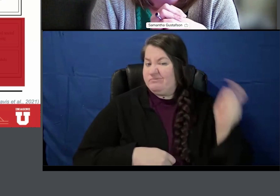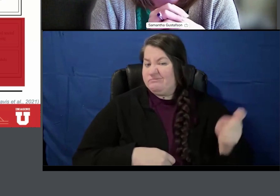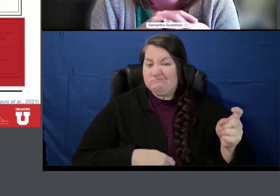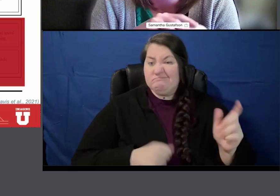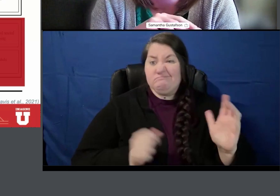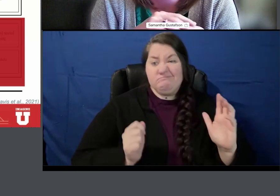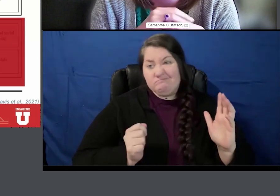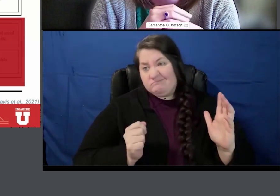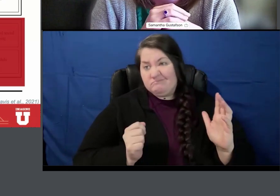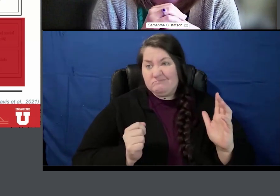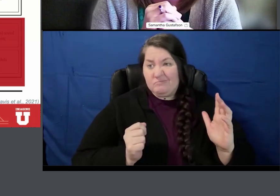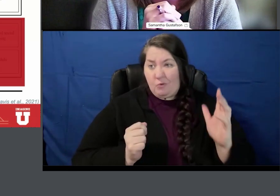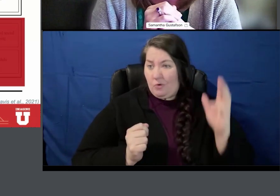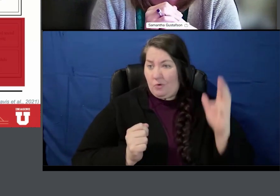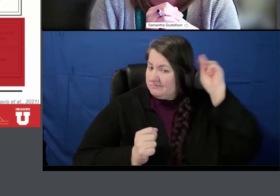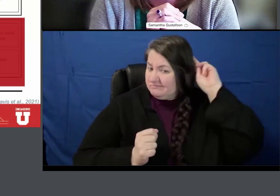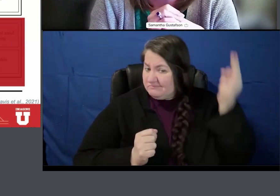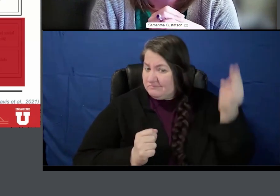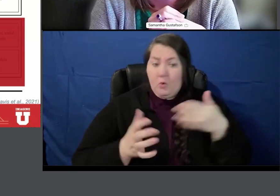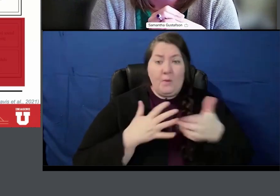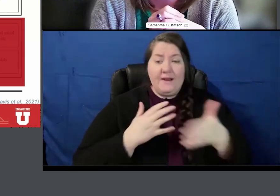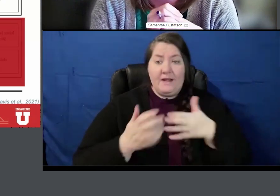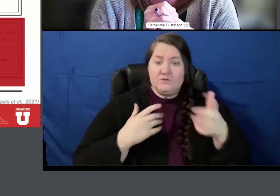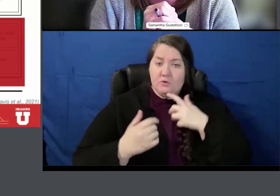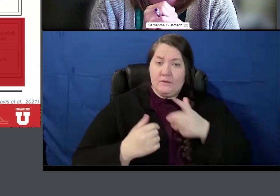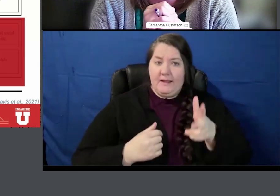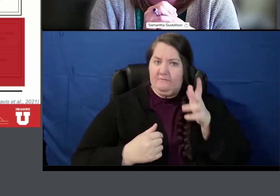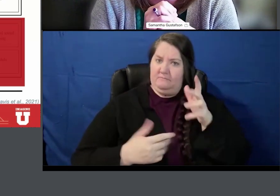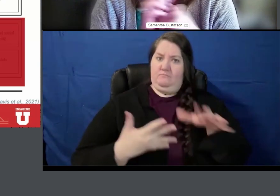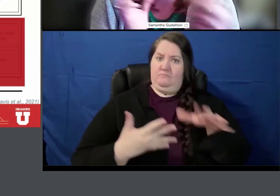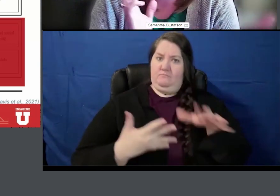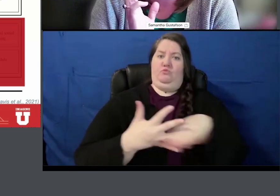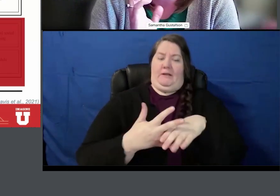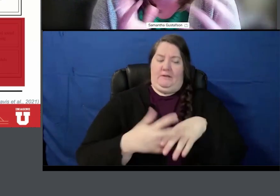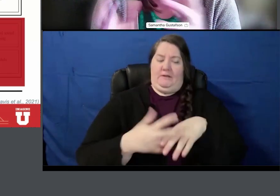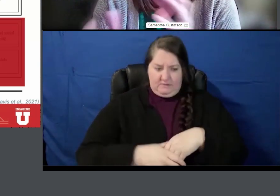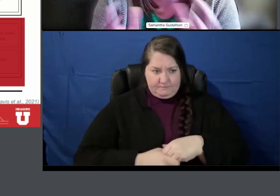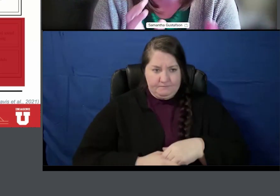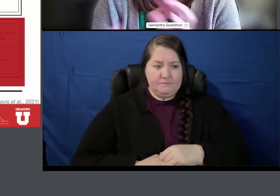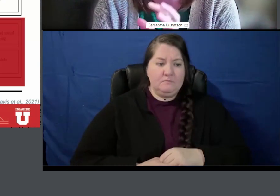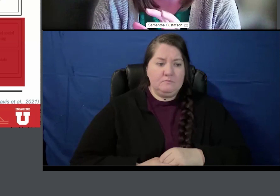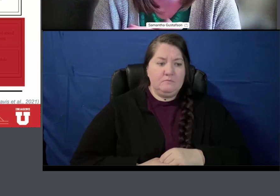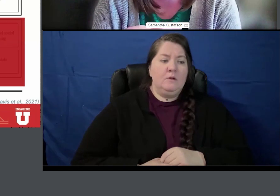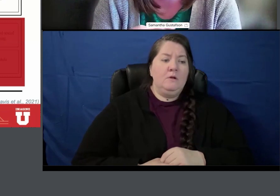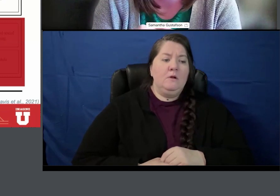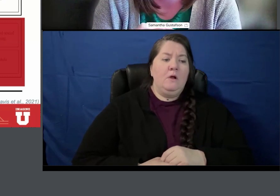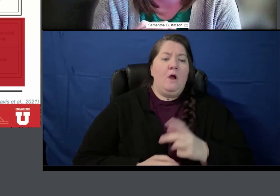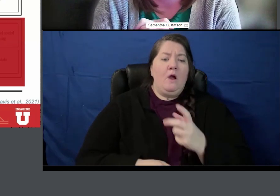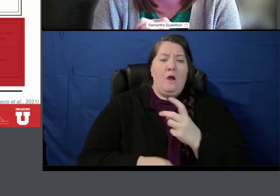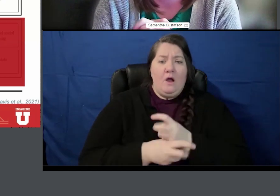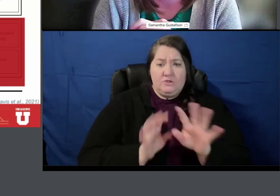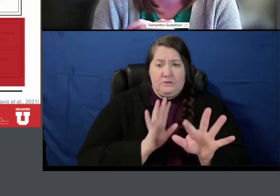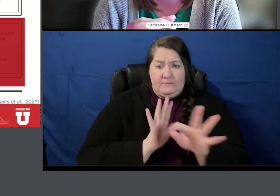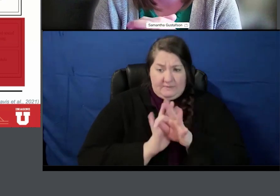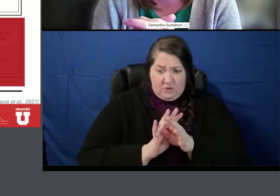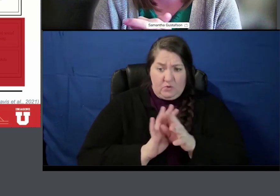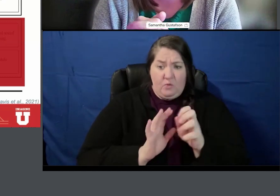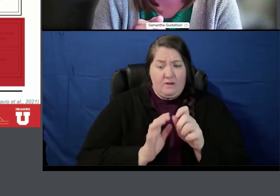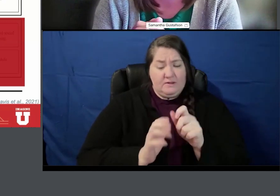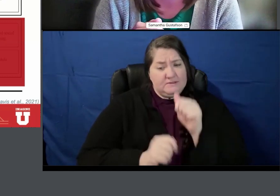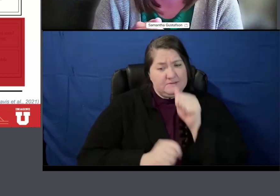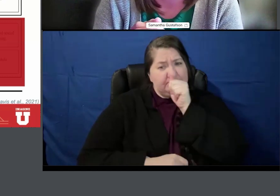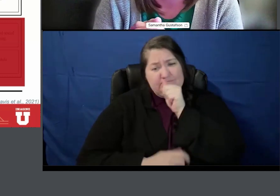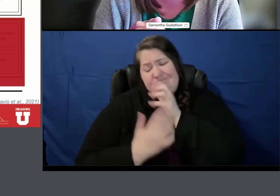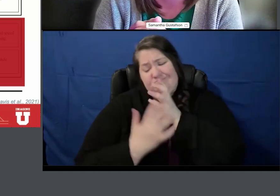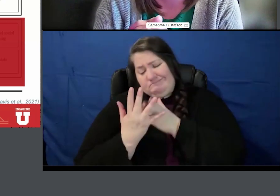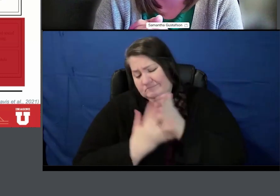themselves a listening break. Children reported the difficulty in choosing whether or not they wanted to push through their